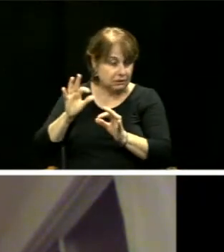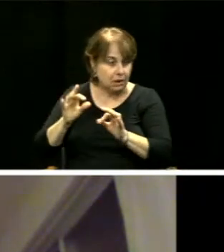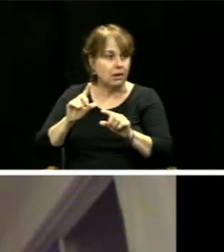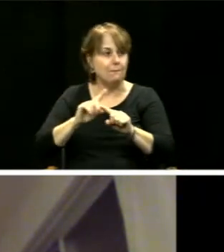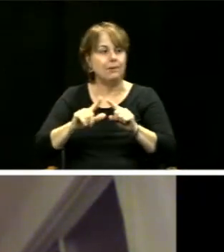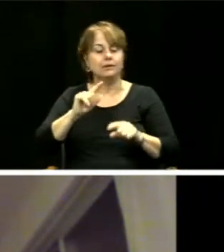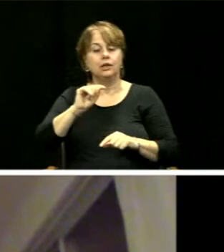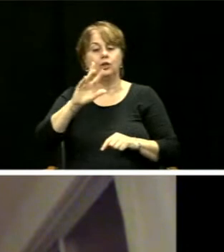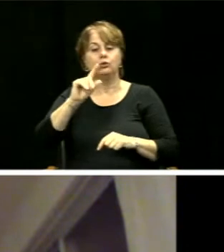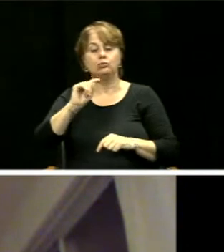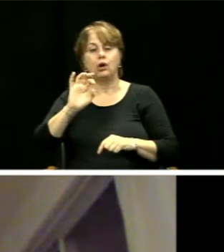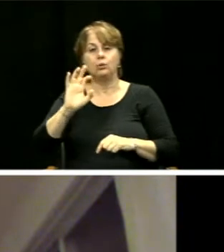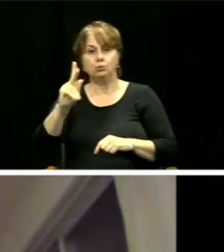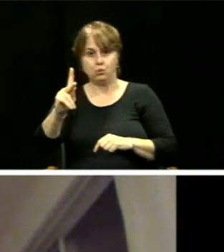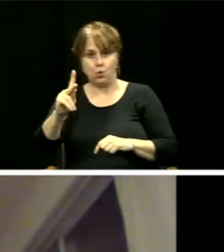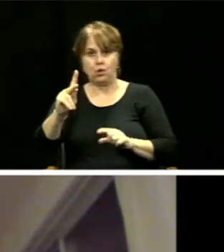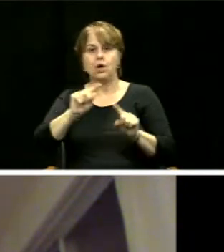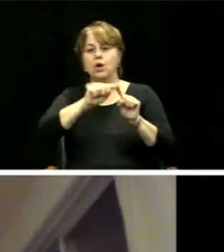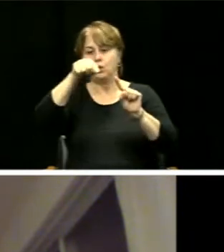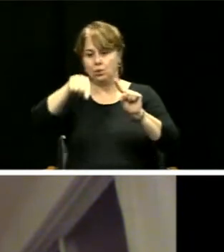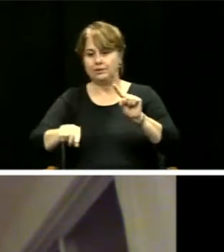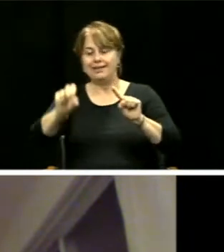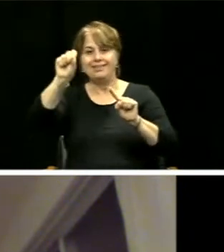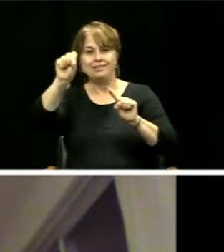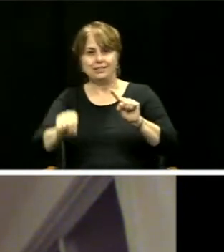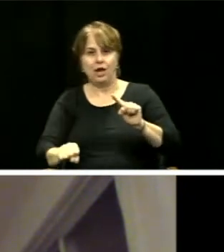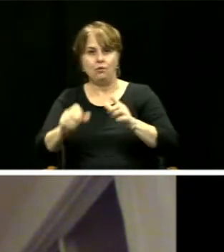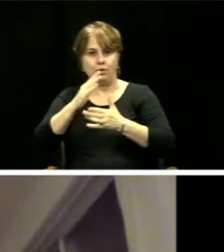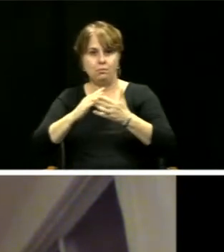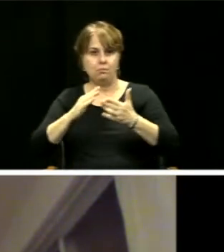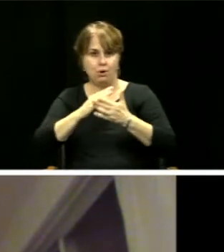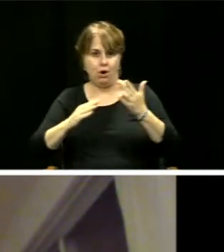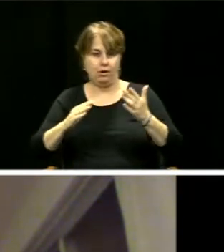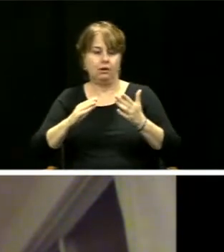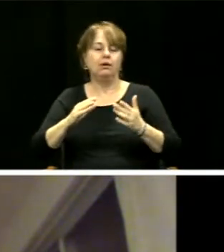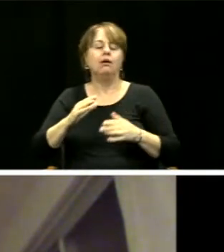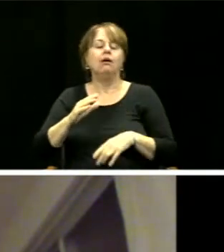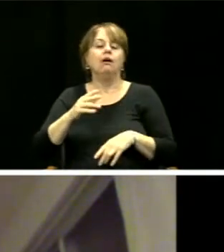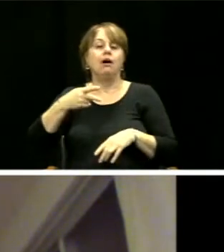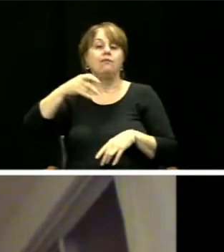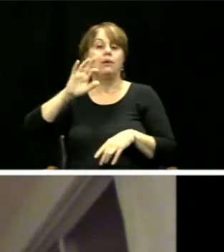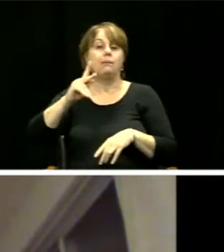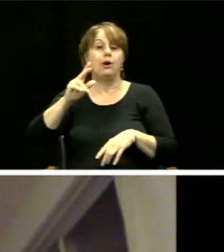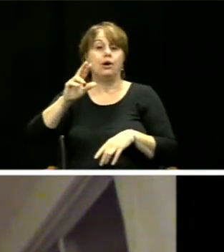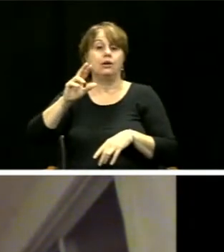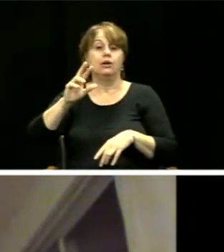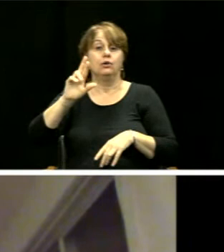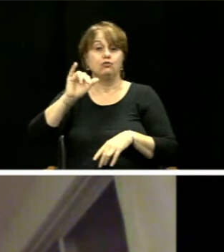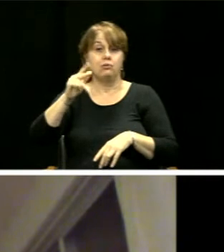ultimately discharges to the south branch of the Park River. And the south branch of the Park River goes